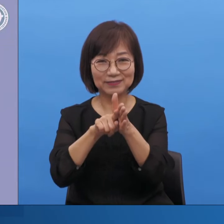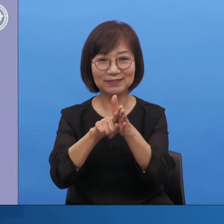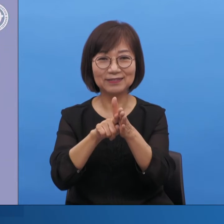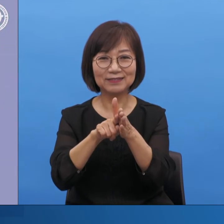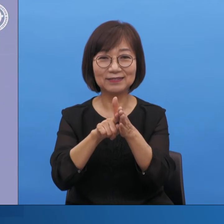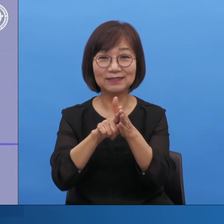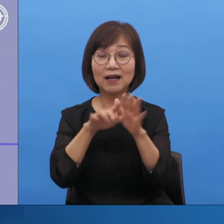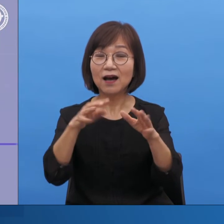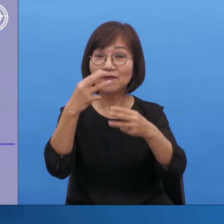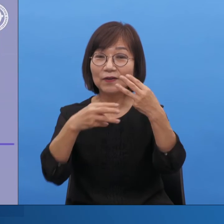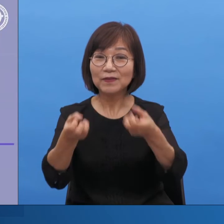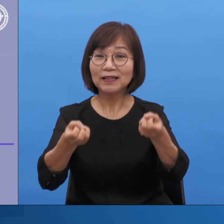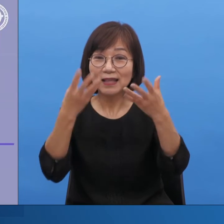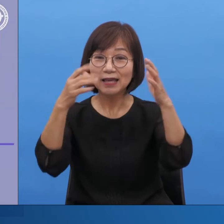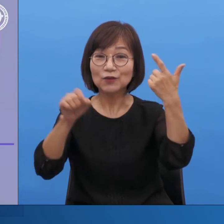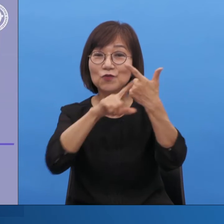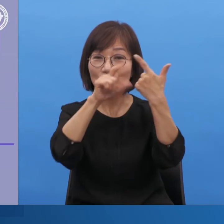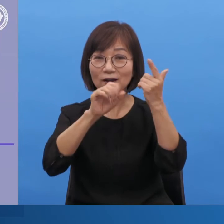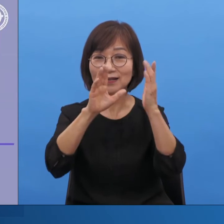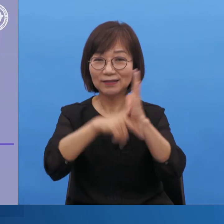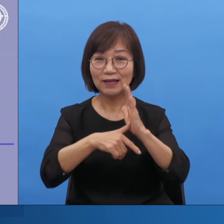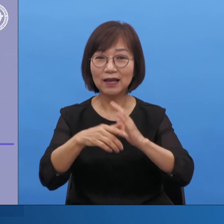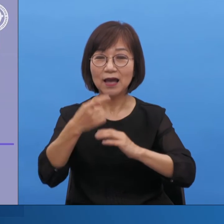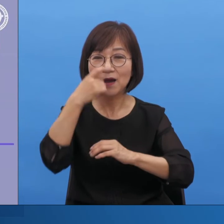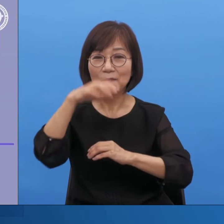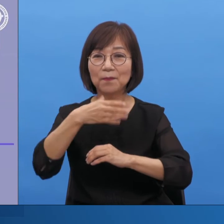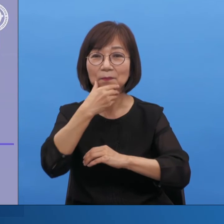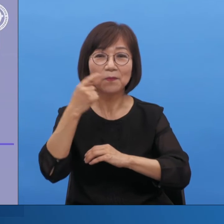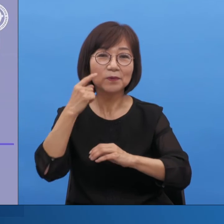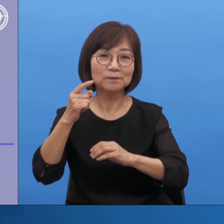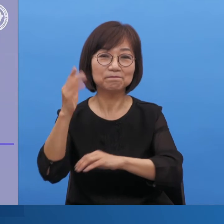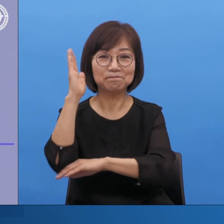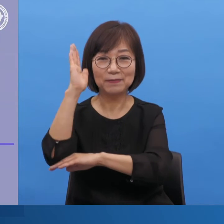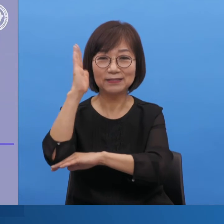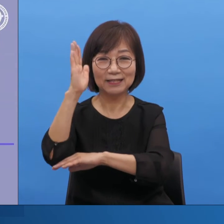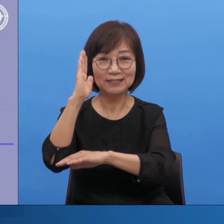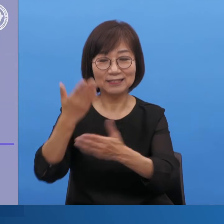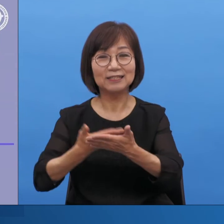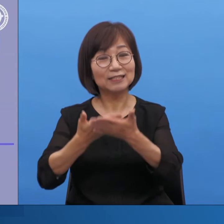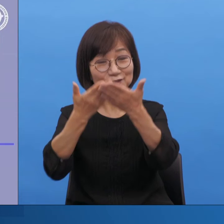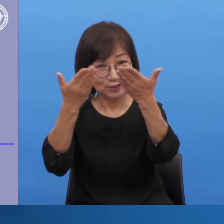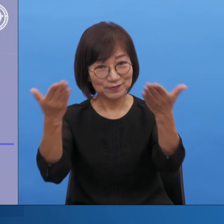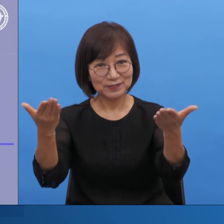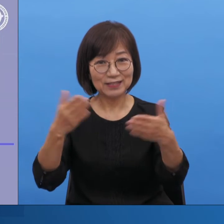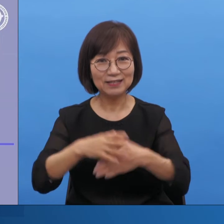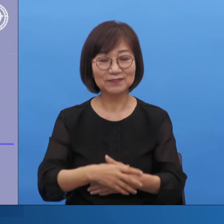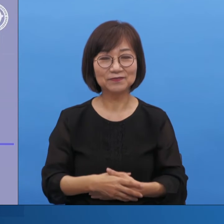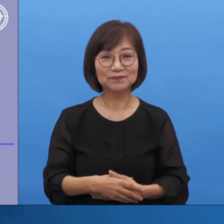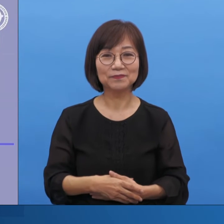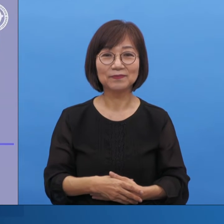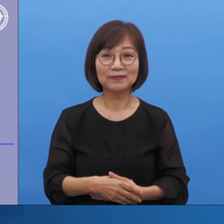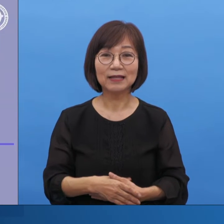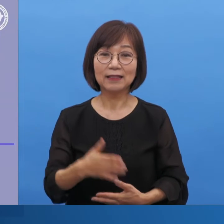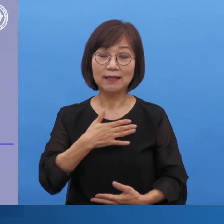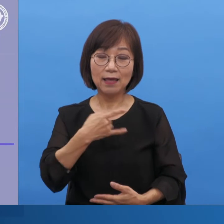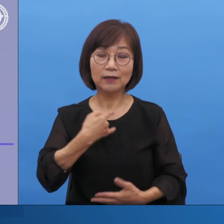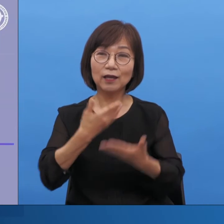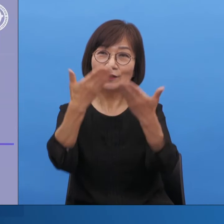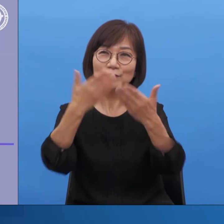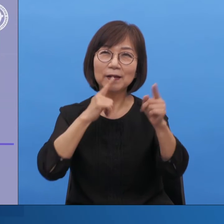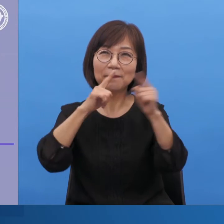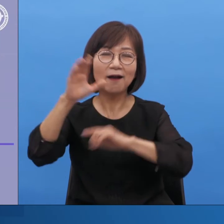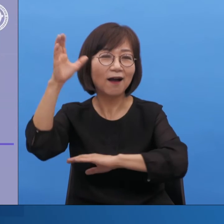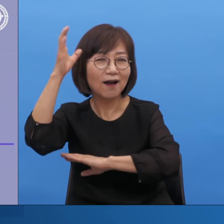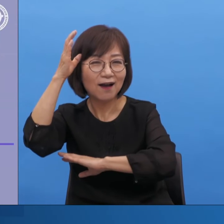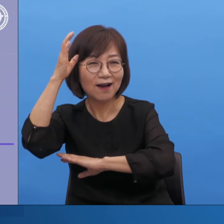The June Remnant Study of Evangelism will be proclaimed at this month's Remnant Day. Looking forward to the message